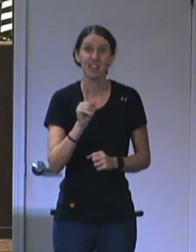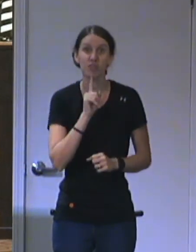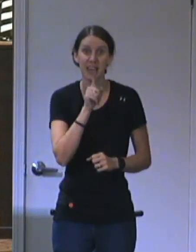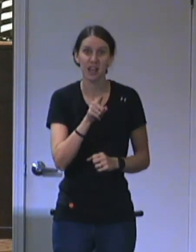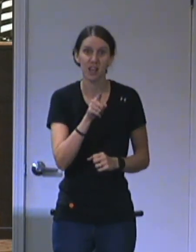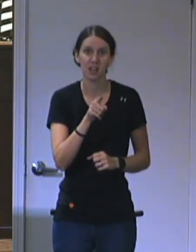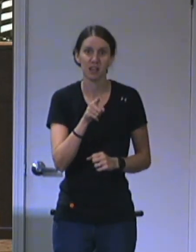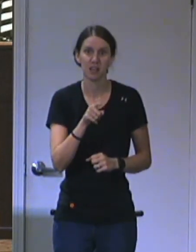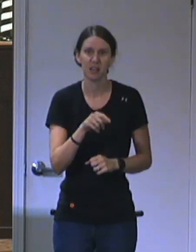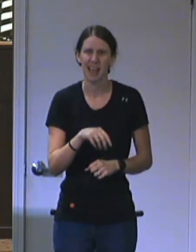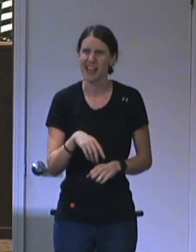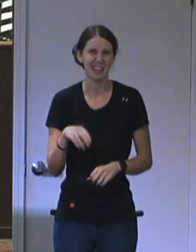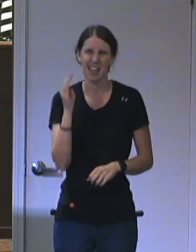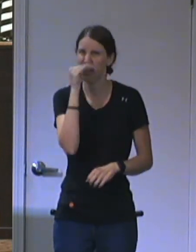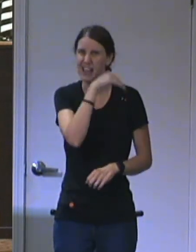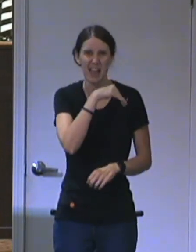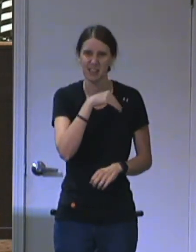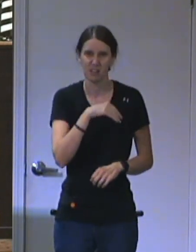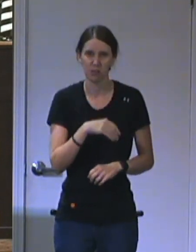It's not some put-on.